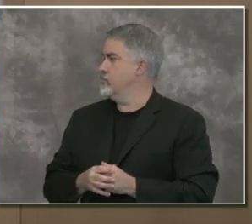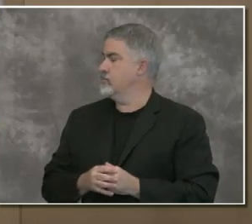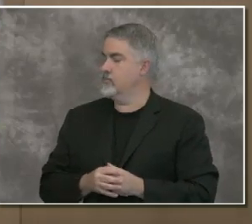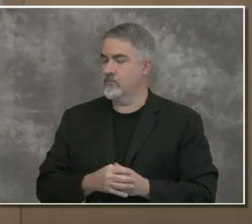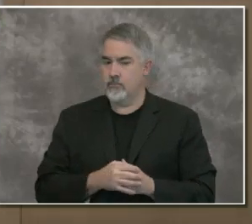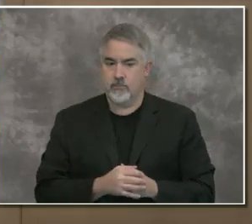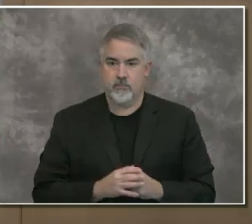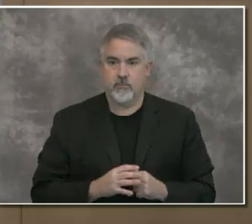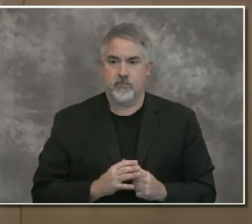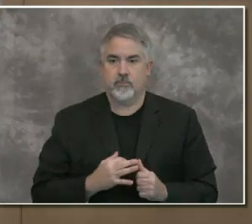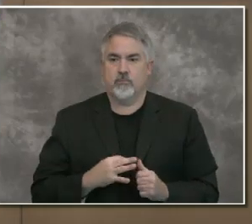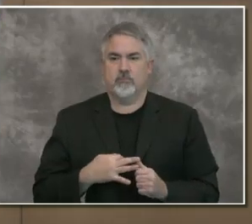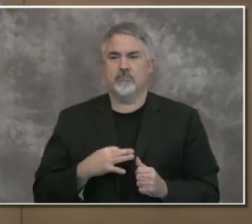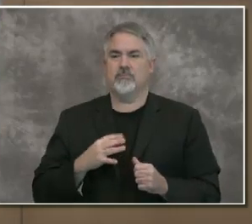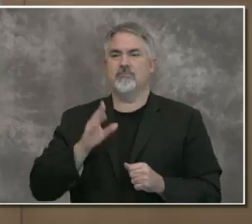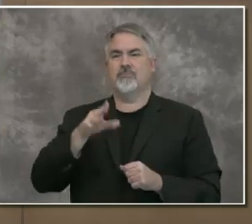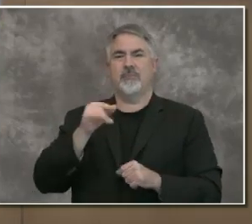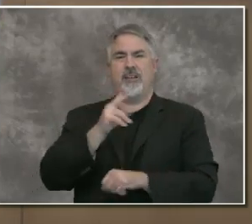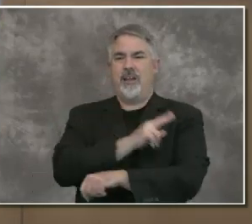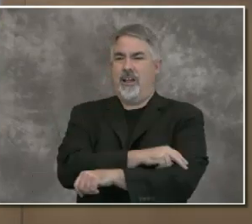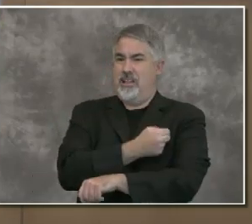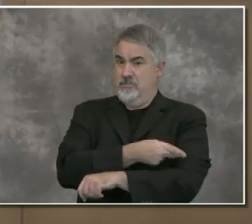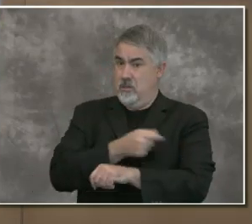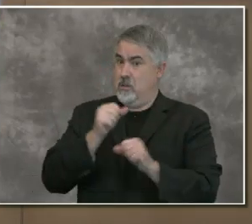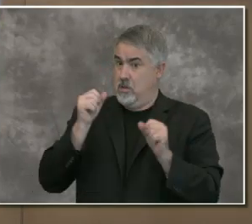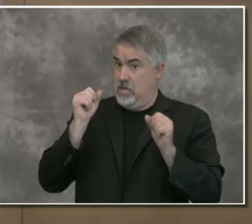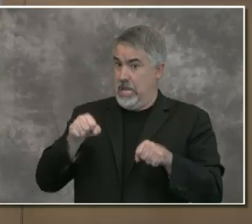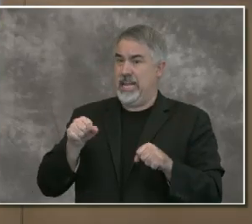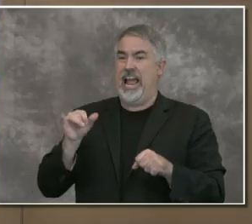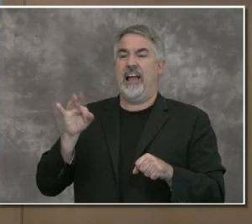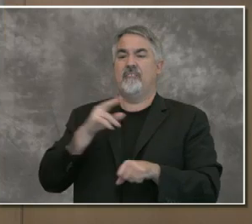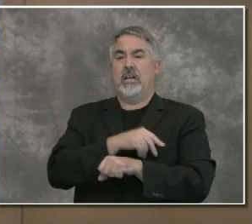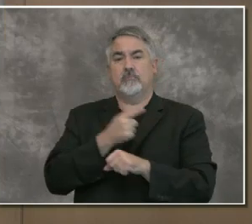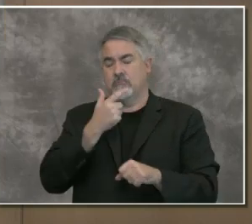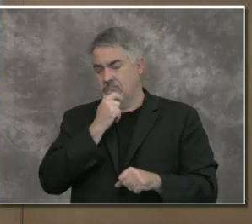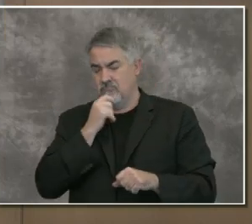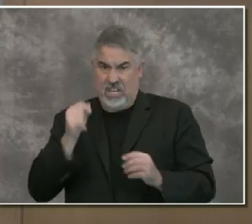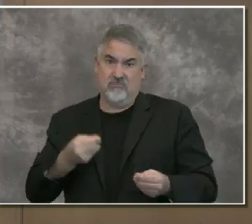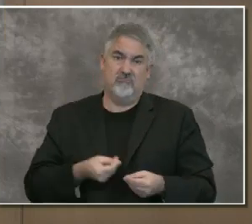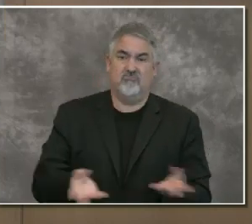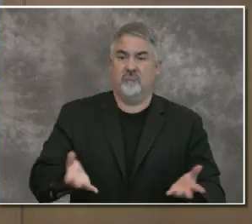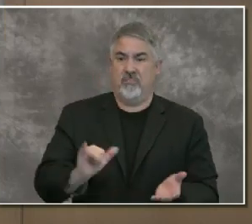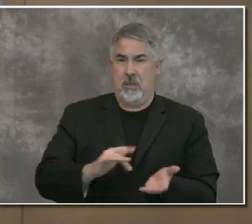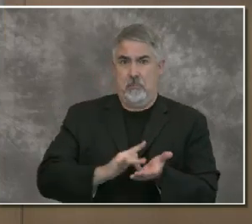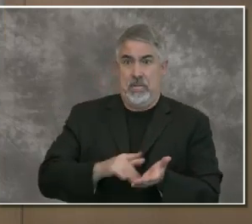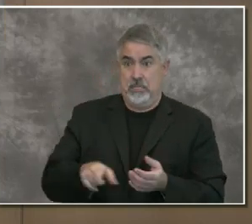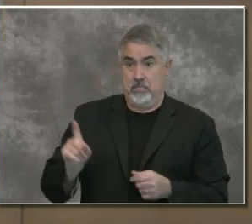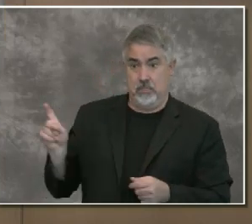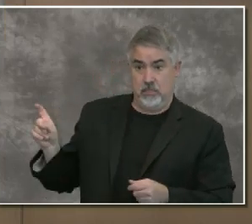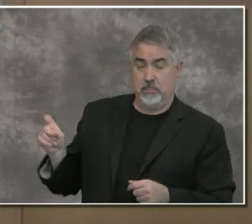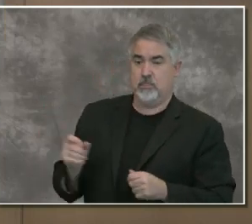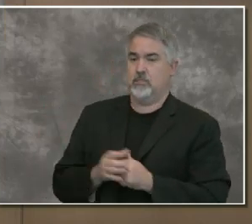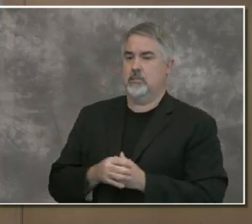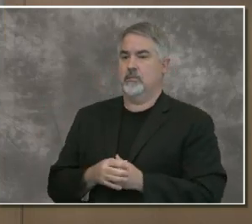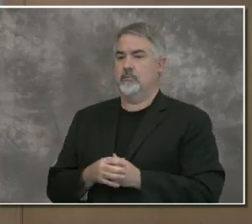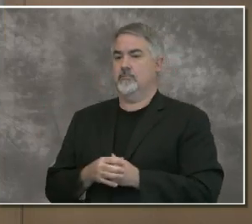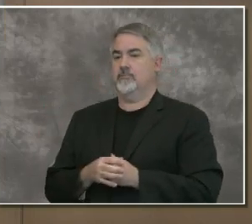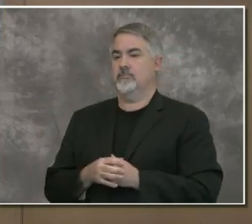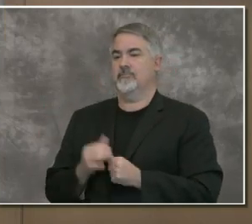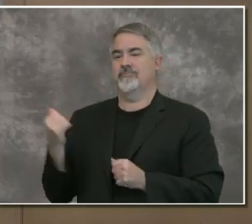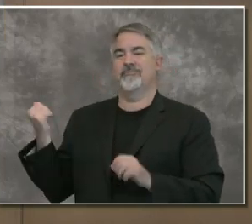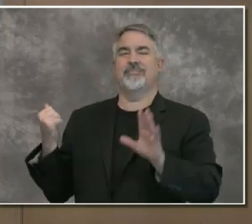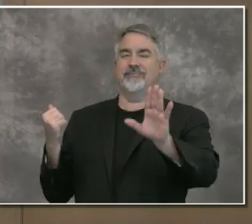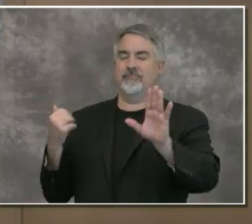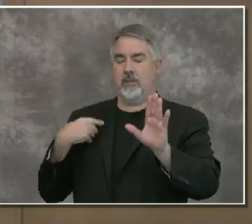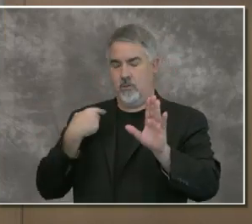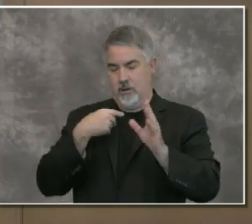And are hospitals allowed to use it if they think it's appropriate? Well, let me step up and make a couple of comments. Number